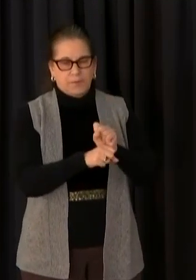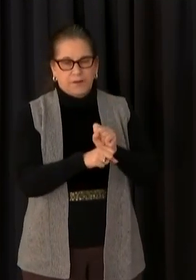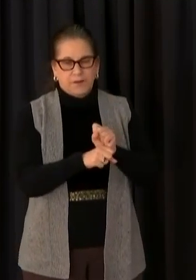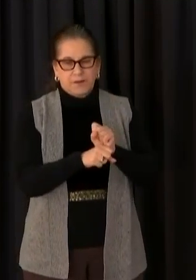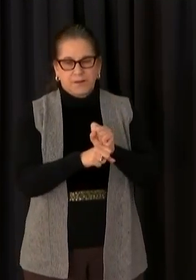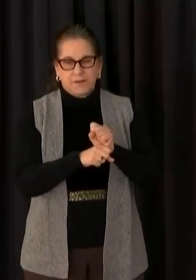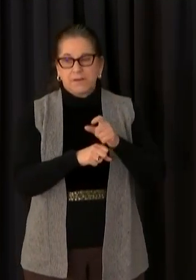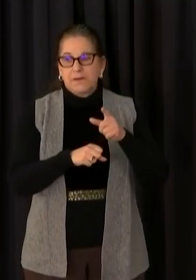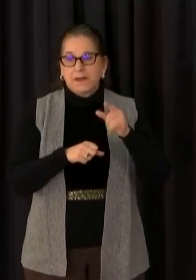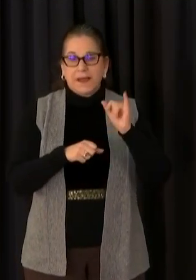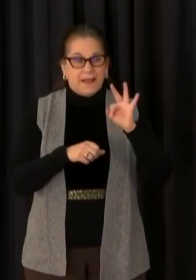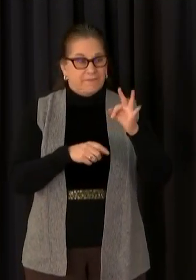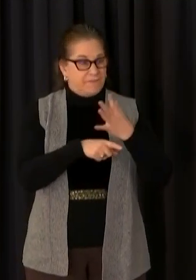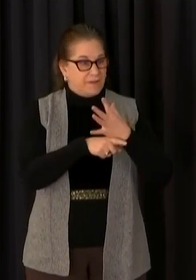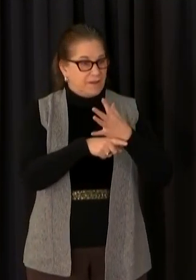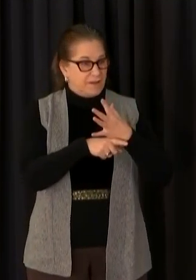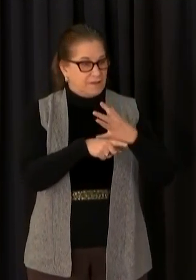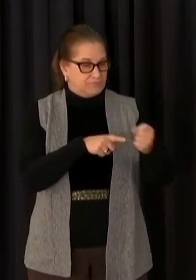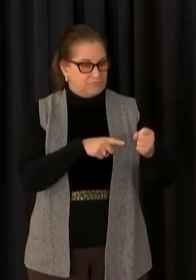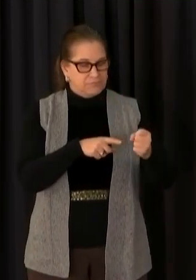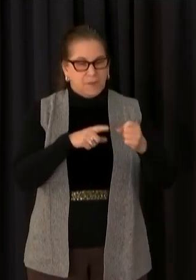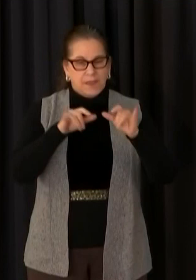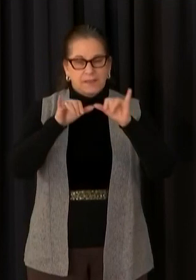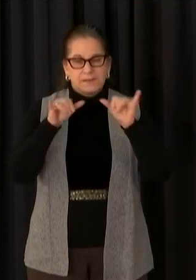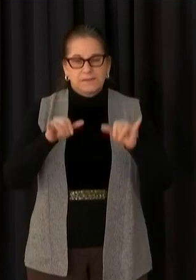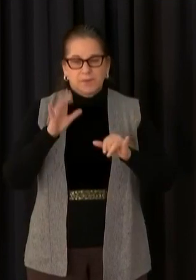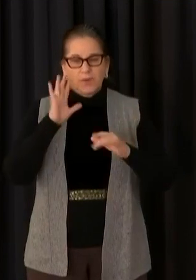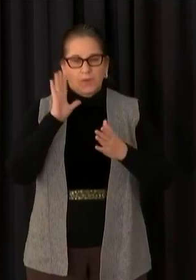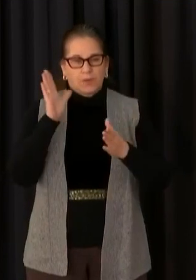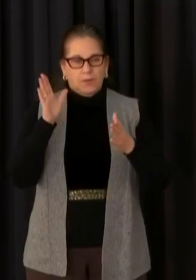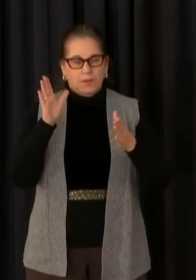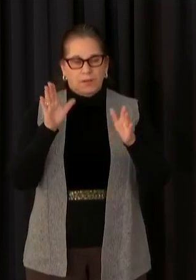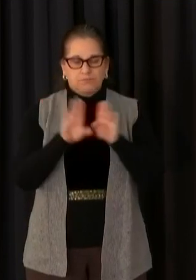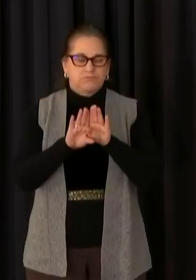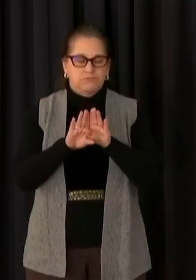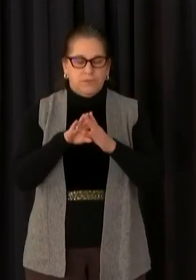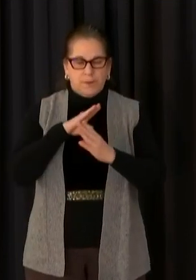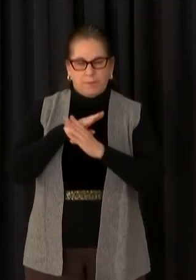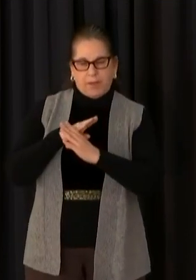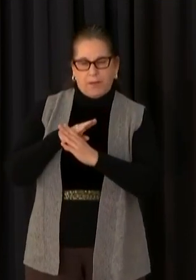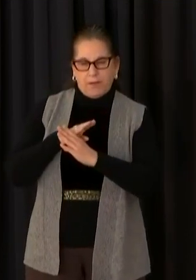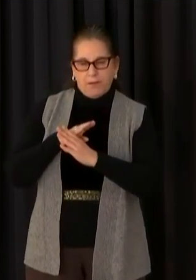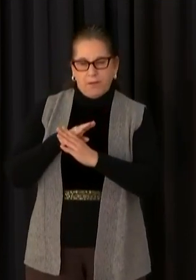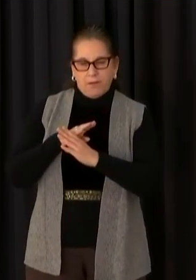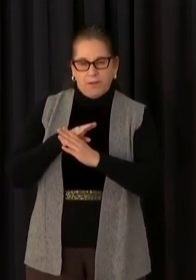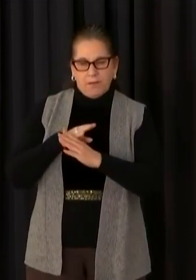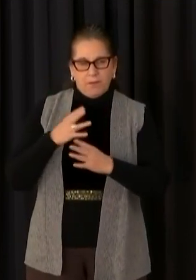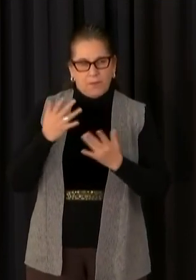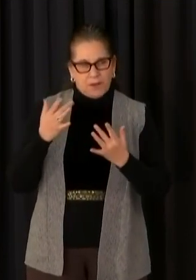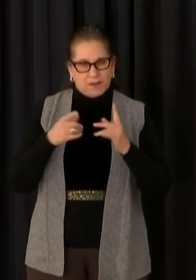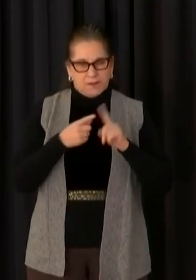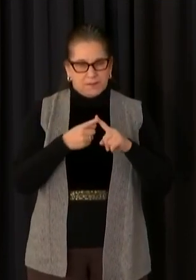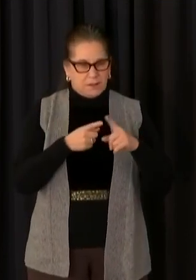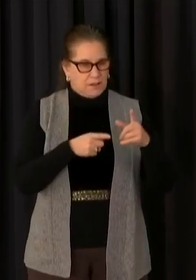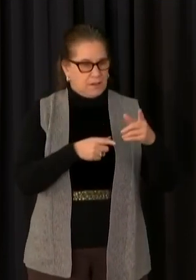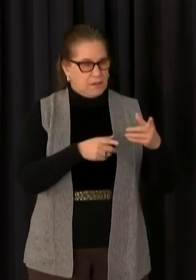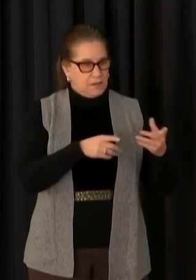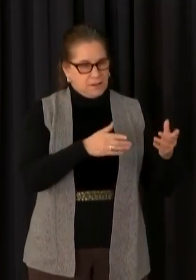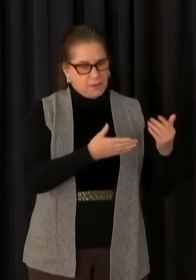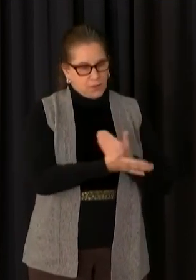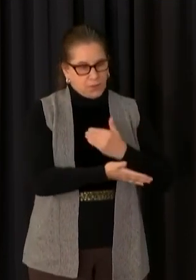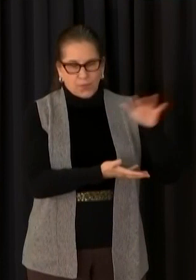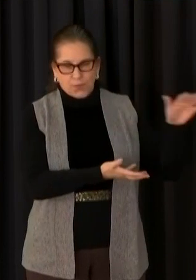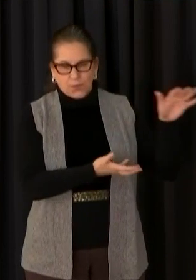that asks for your name, your address, whether you're a DC resident, what type of work you do, all those